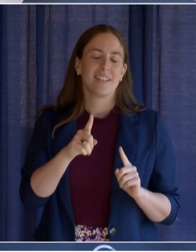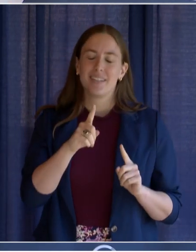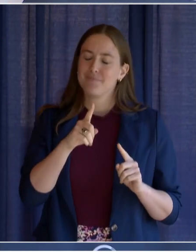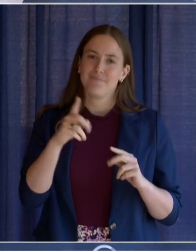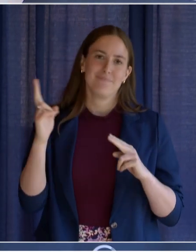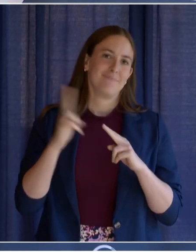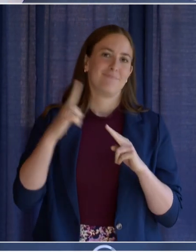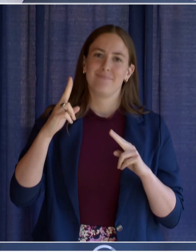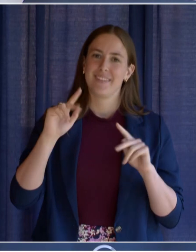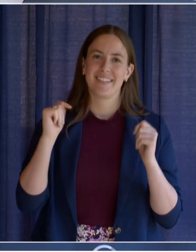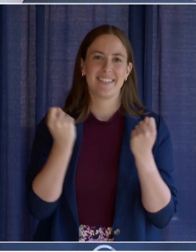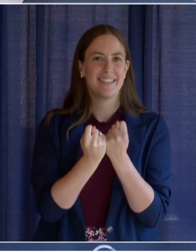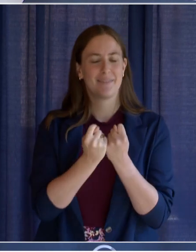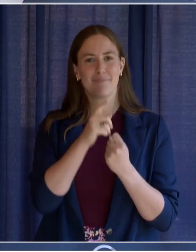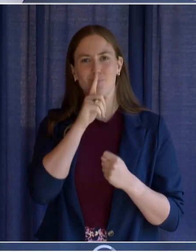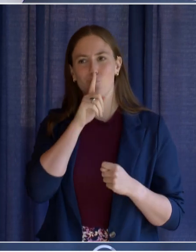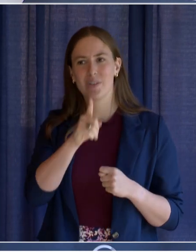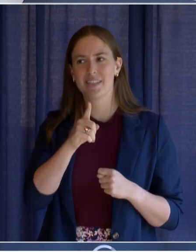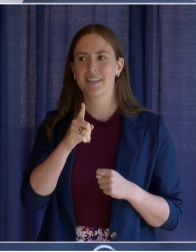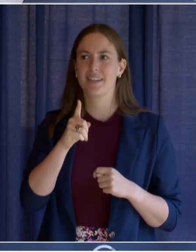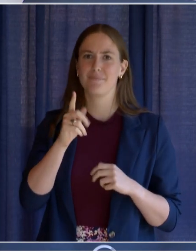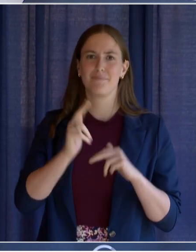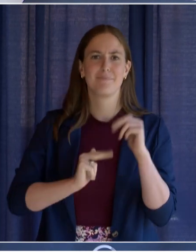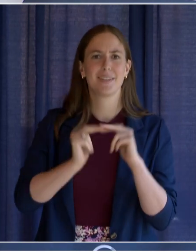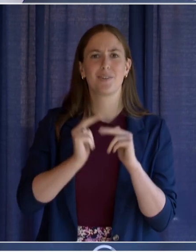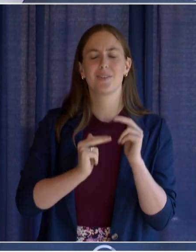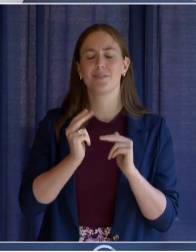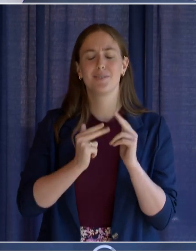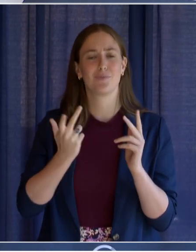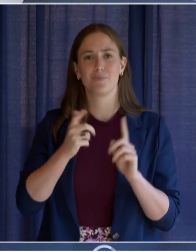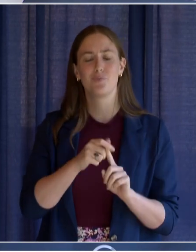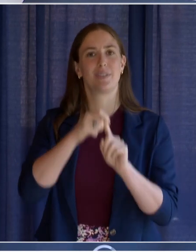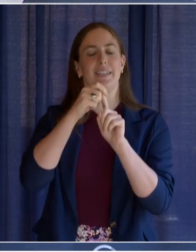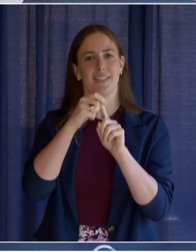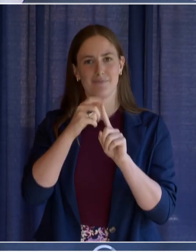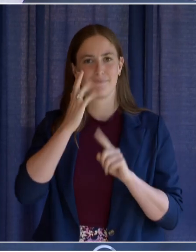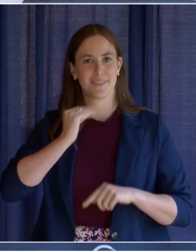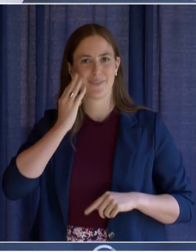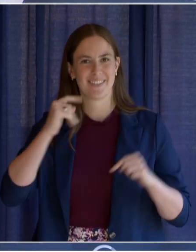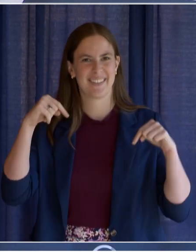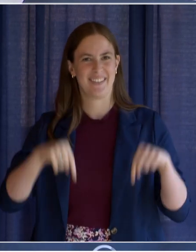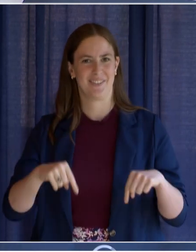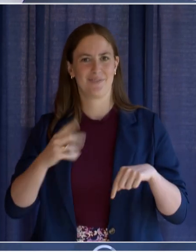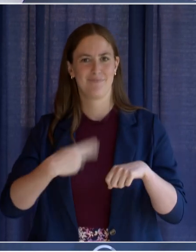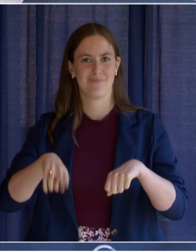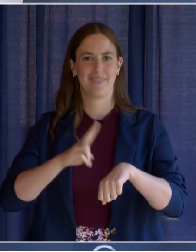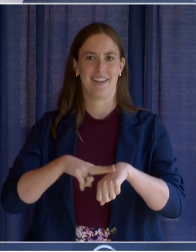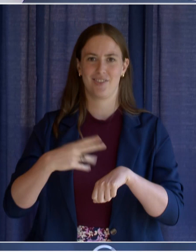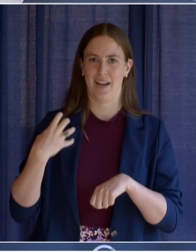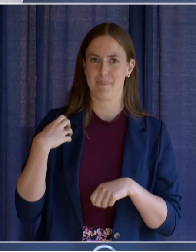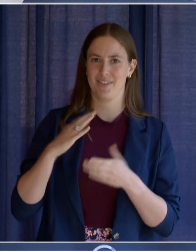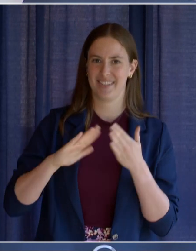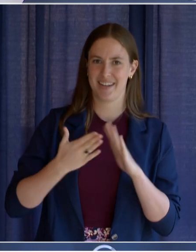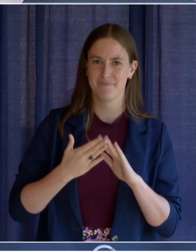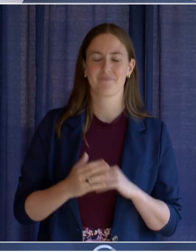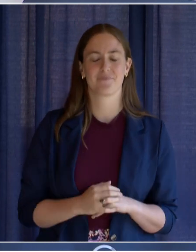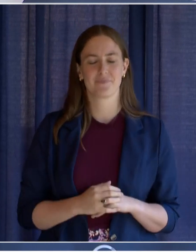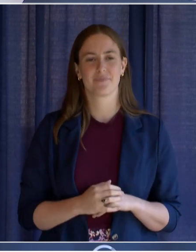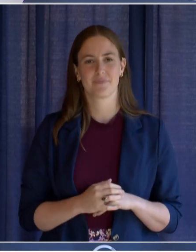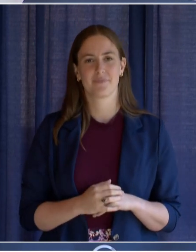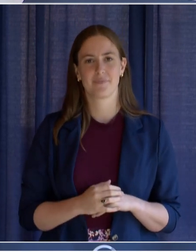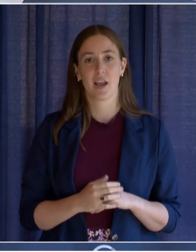something truly unique right in the heart of our nation's capital. And I also wanted to thank